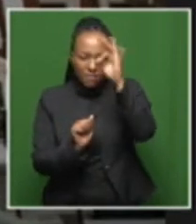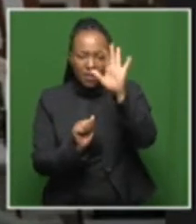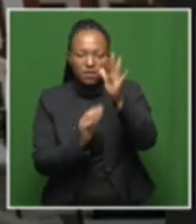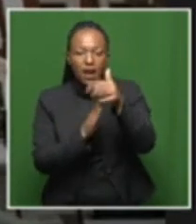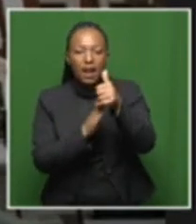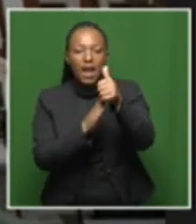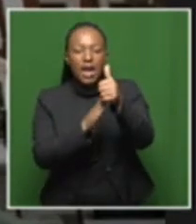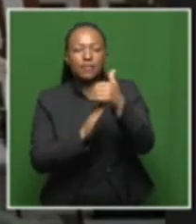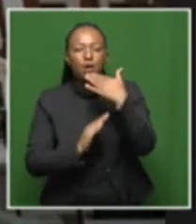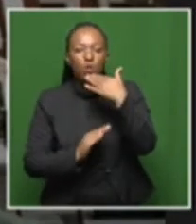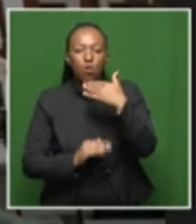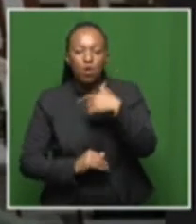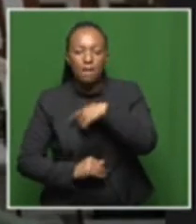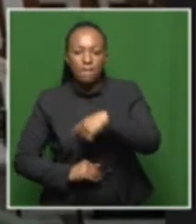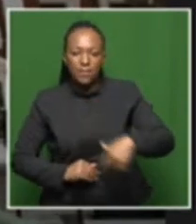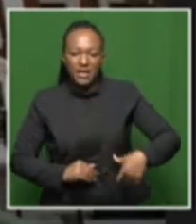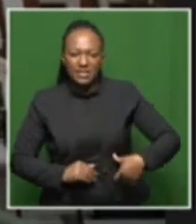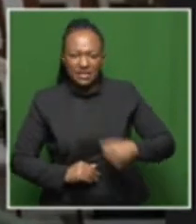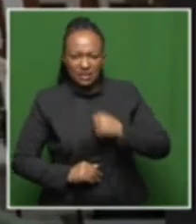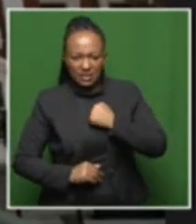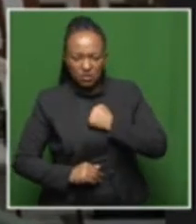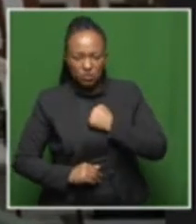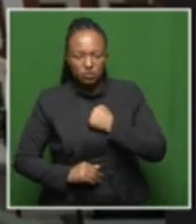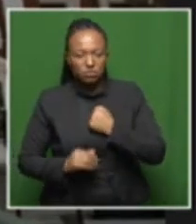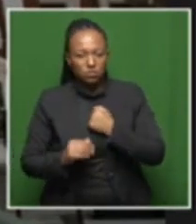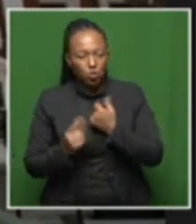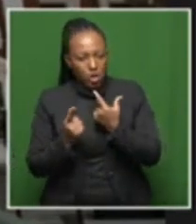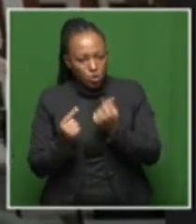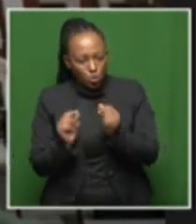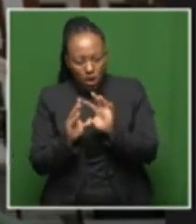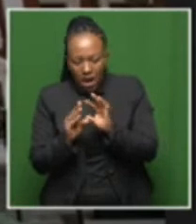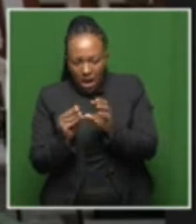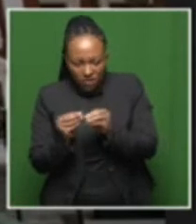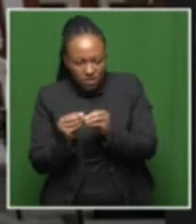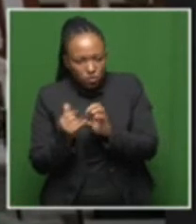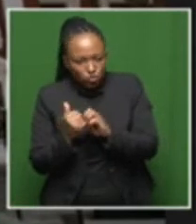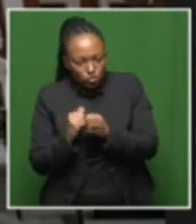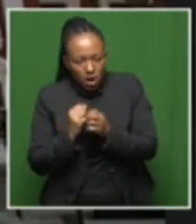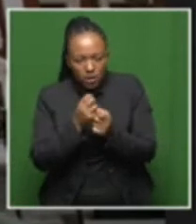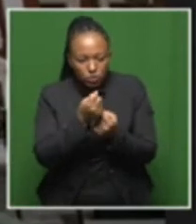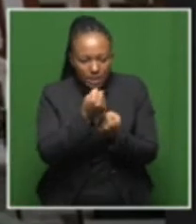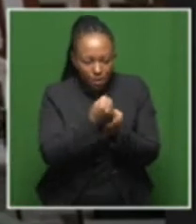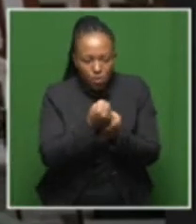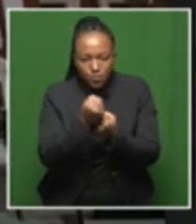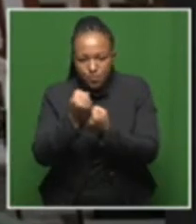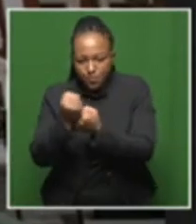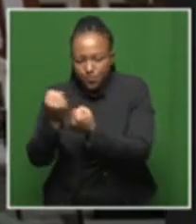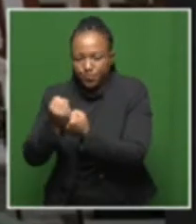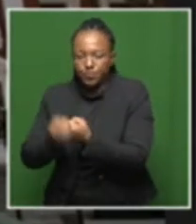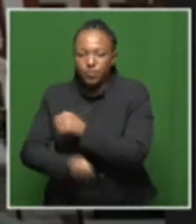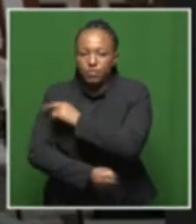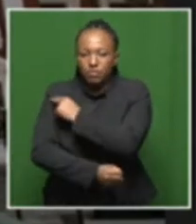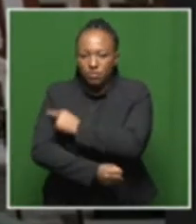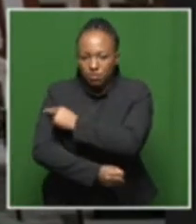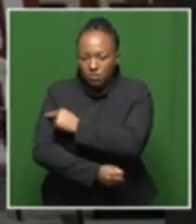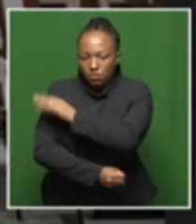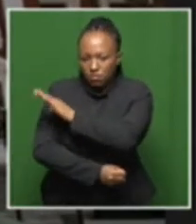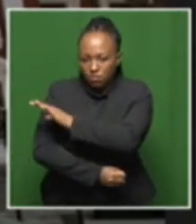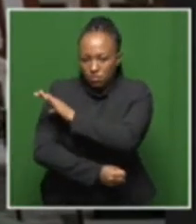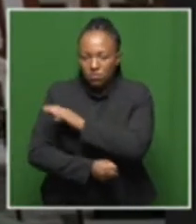our president, we are doing everything possible to support all our health facilities and our health